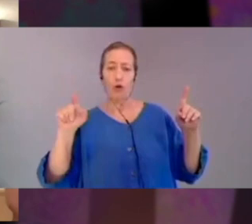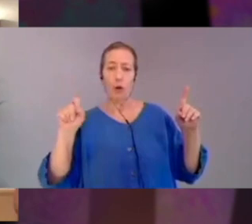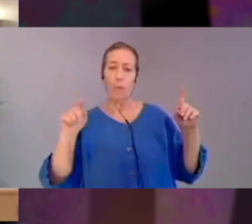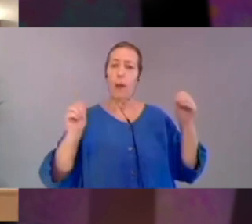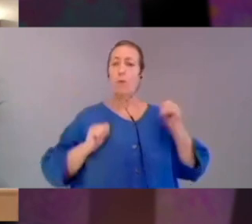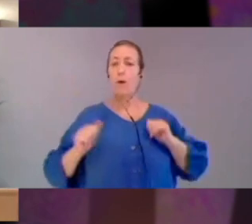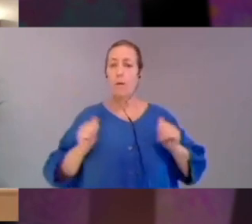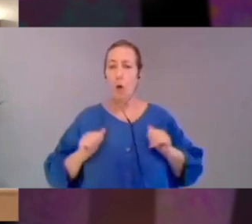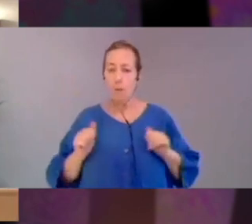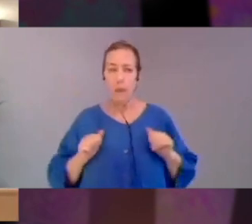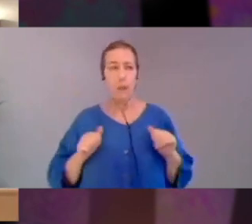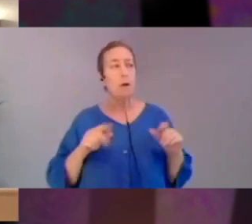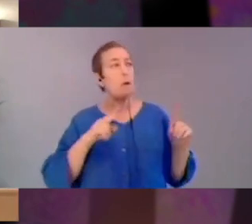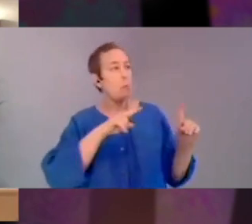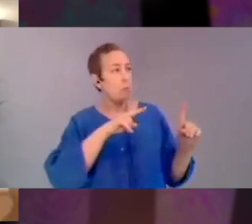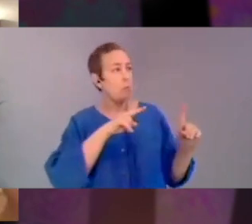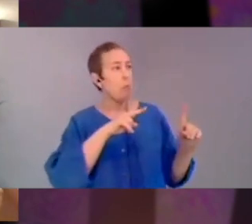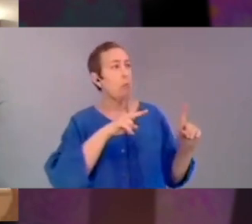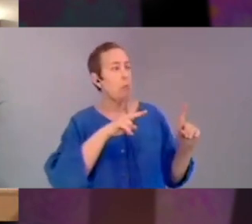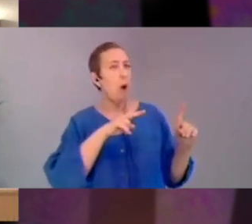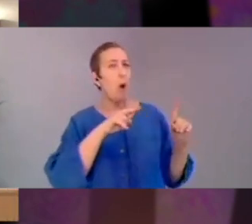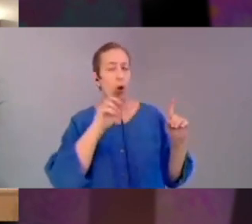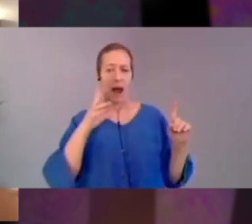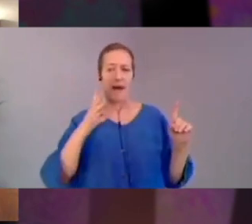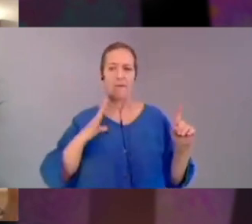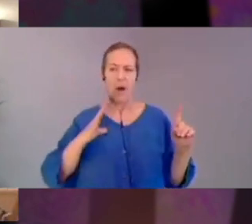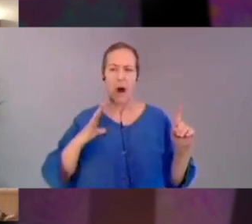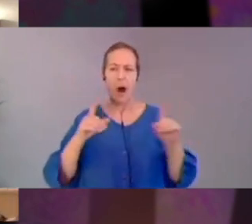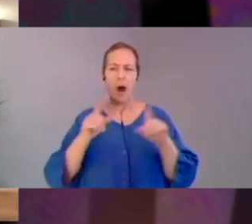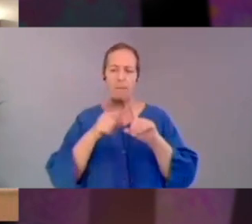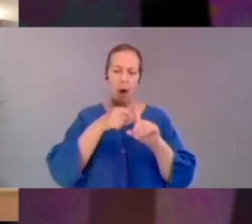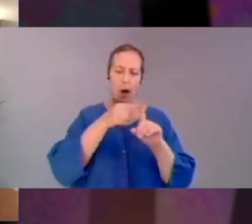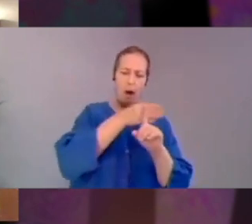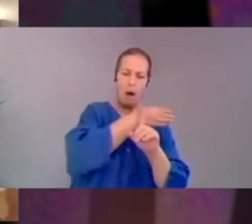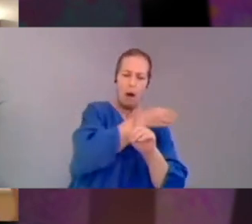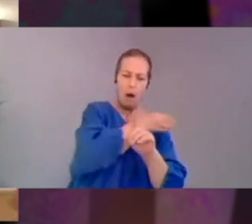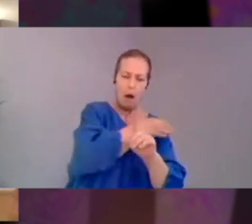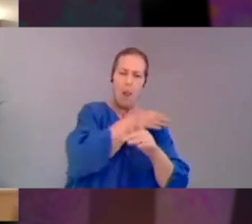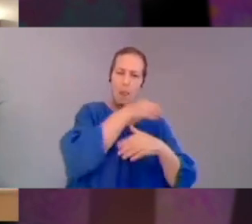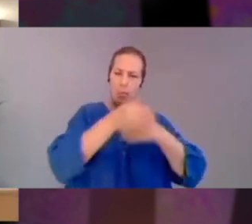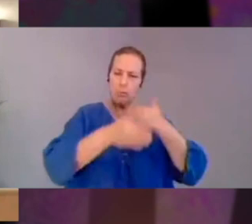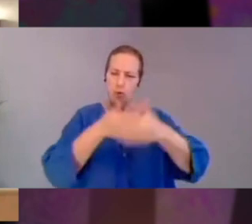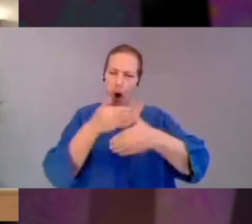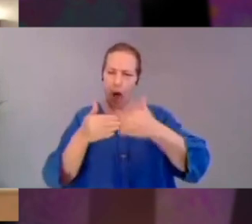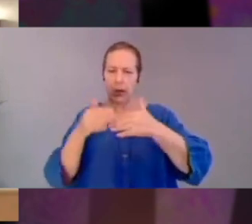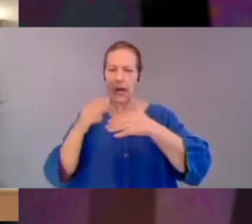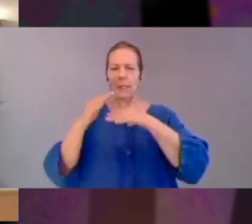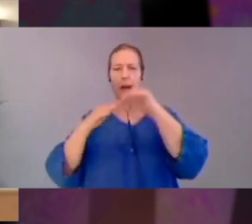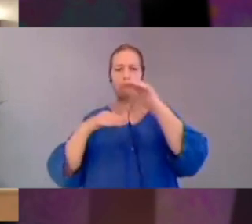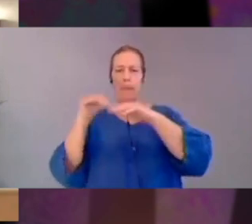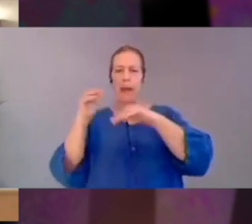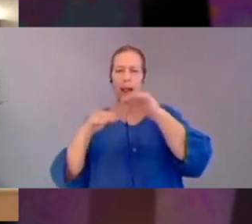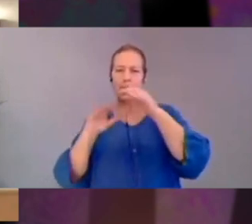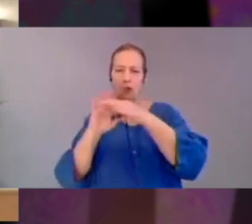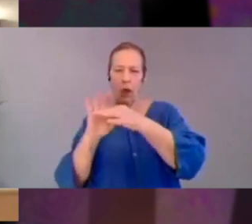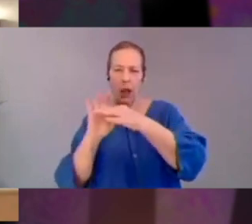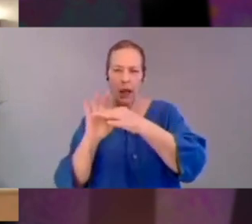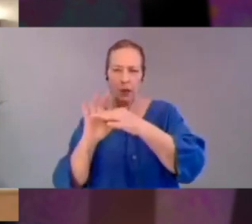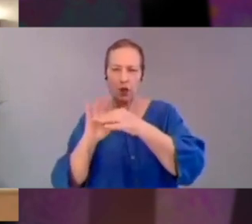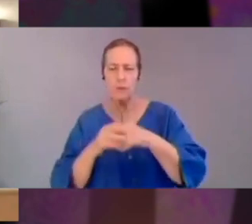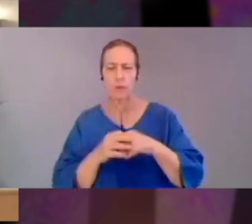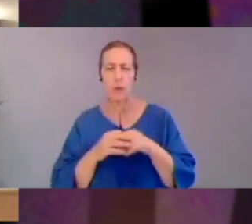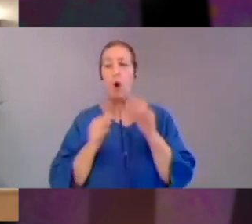sustained throughout process, relationship building, gathering? There's so many times where we're asked to be